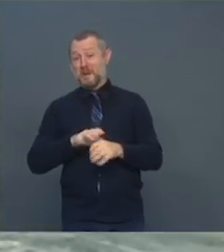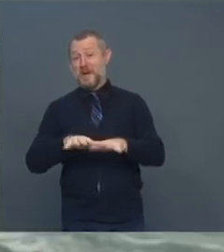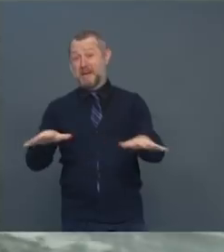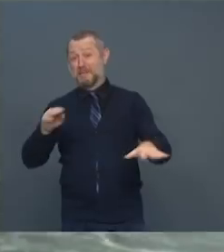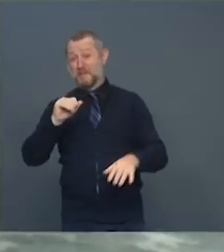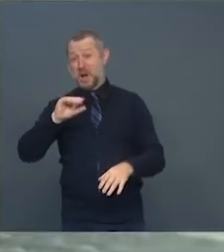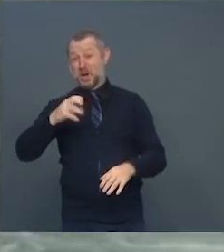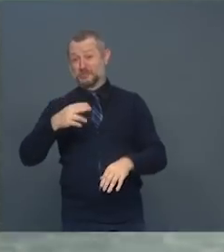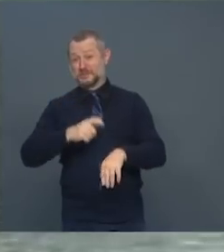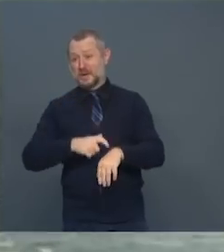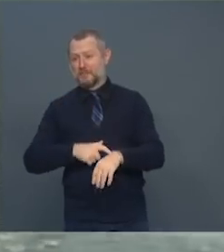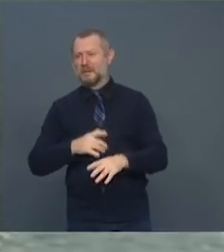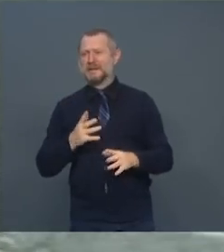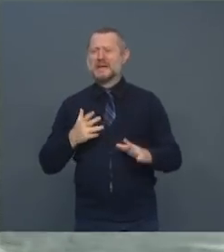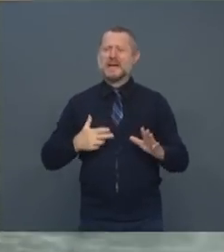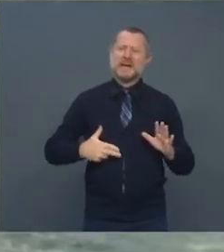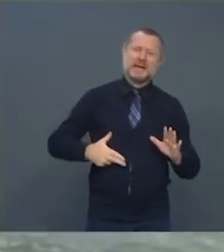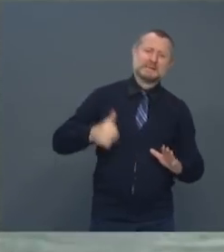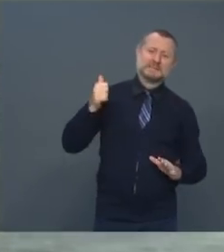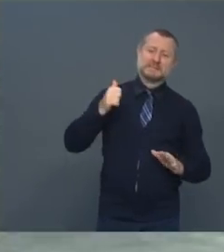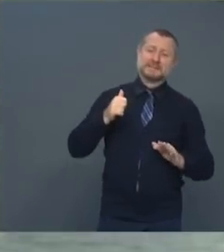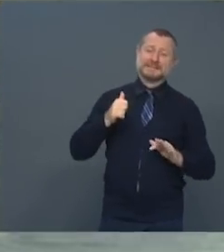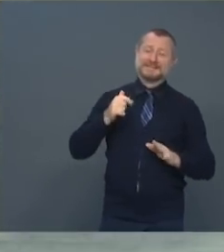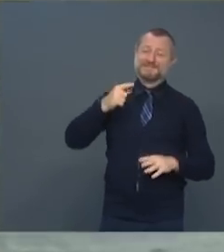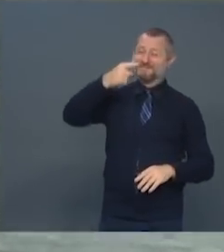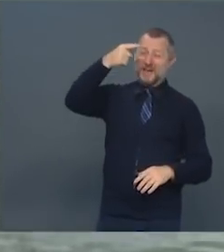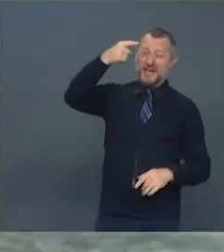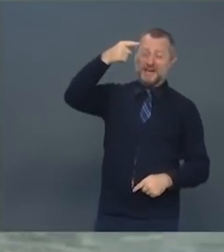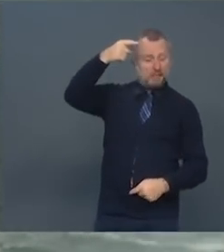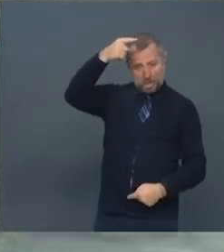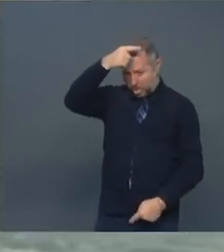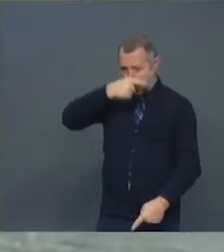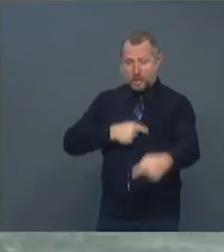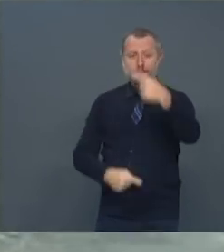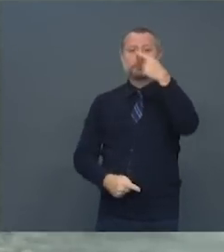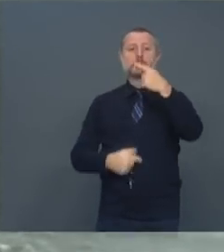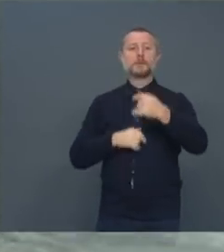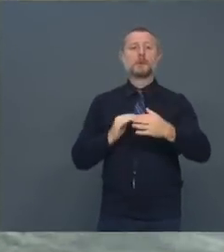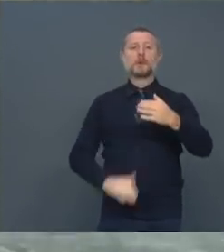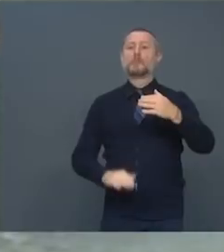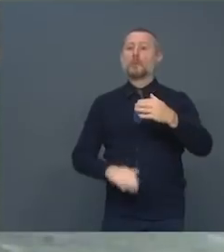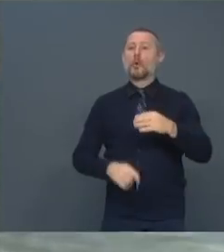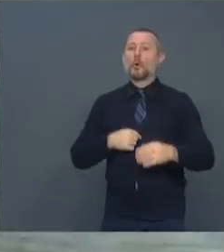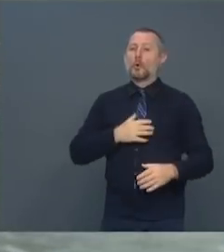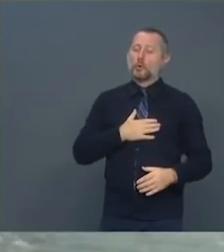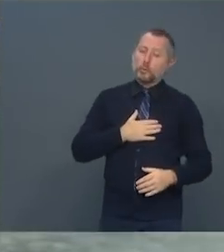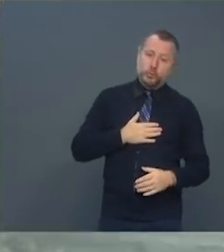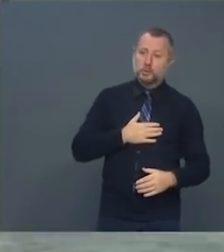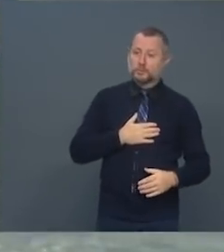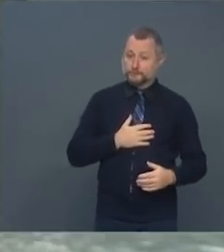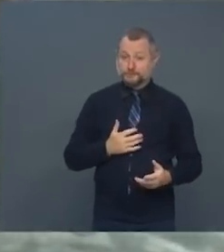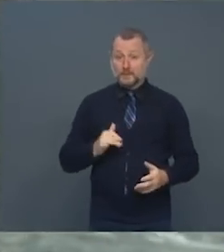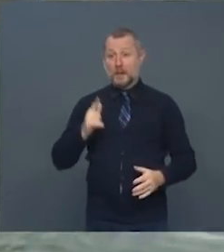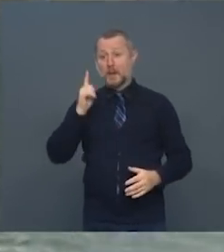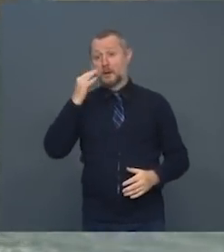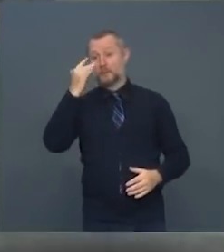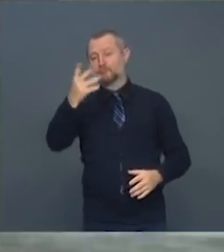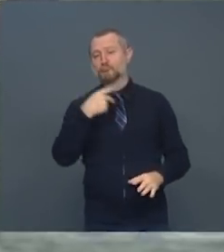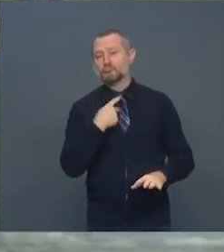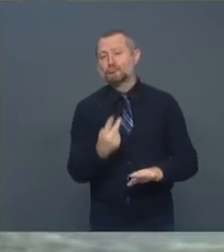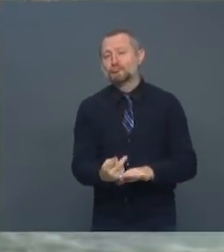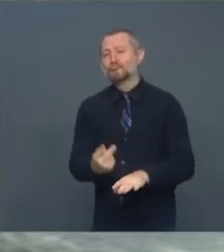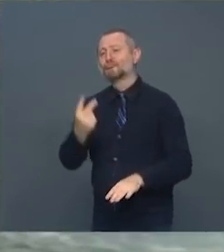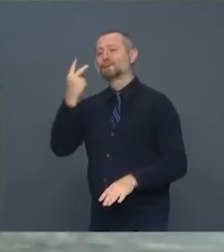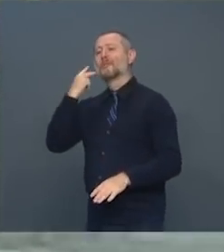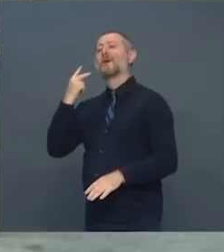the lowest infection rate in the nation. That's what the history books are going to say. That